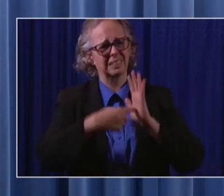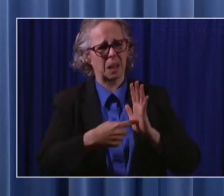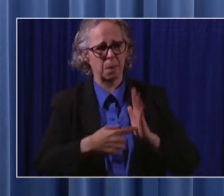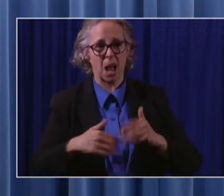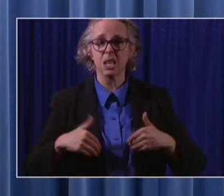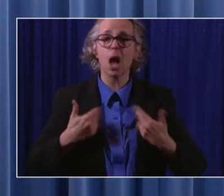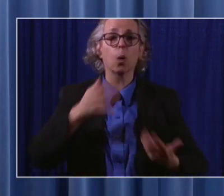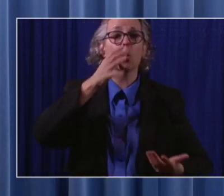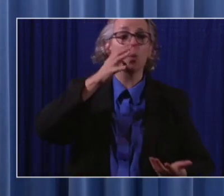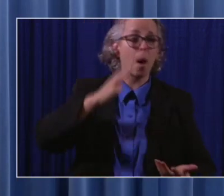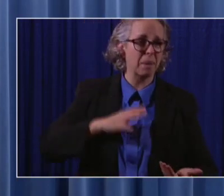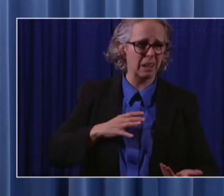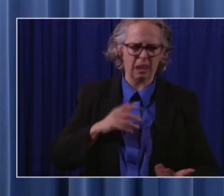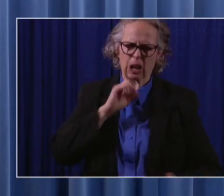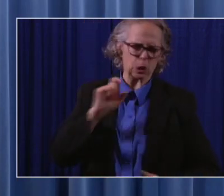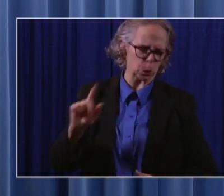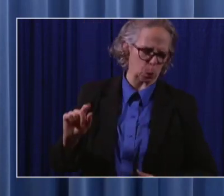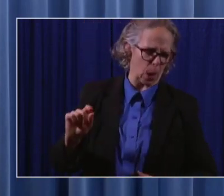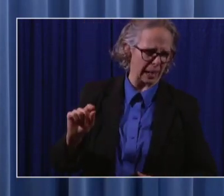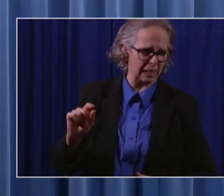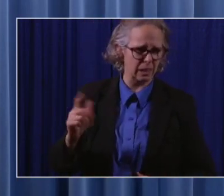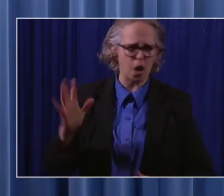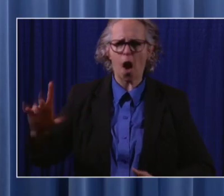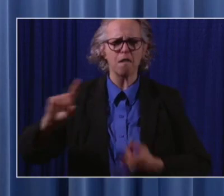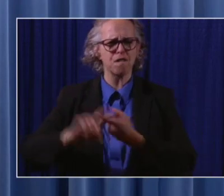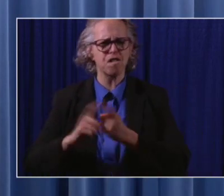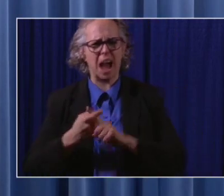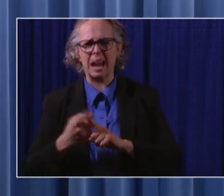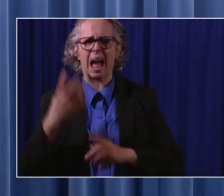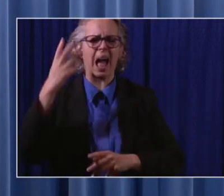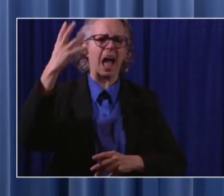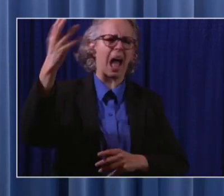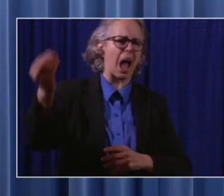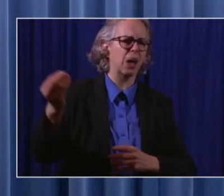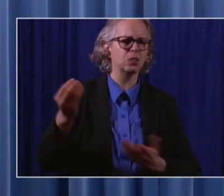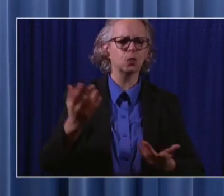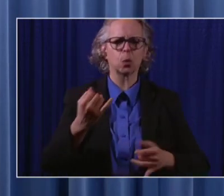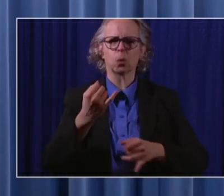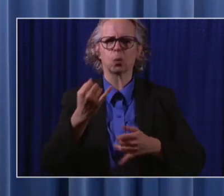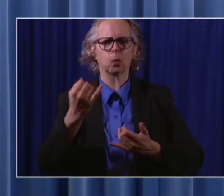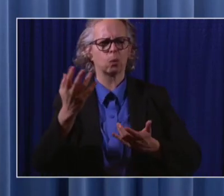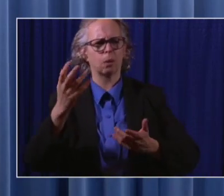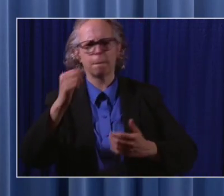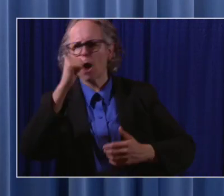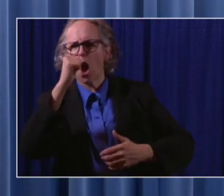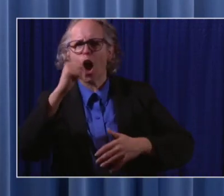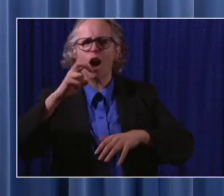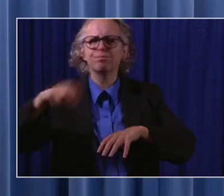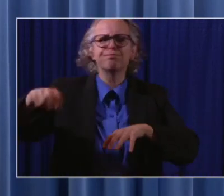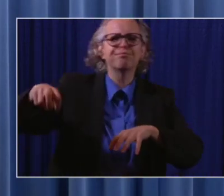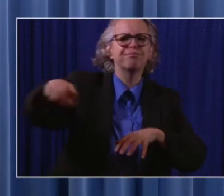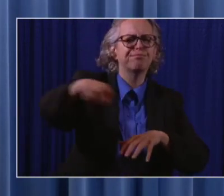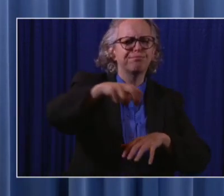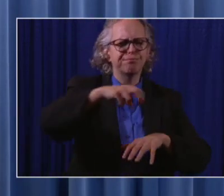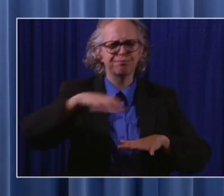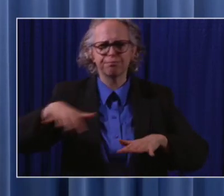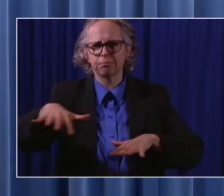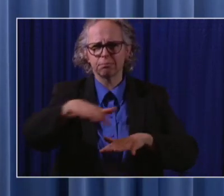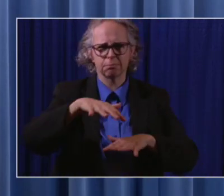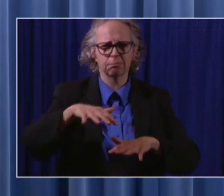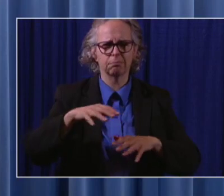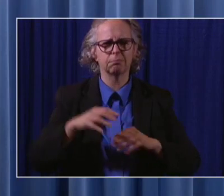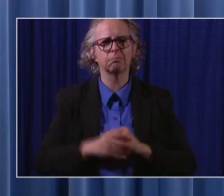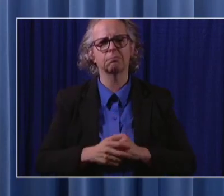for a night out at a few campus bars over a weekend early this month. She then went home about 2.5